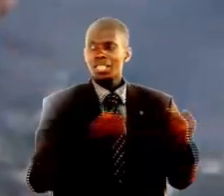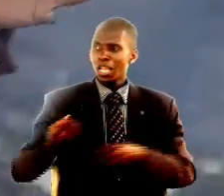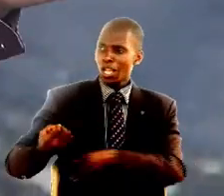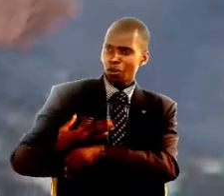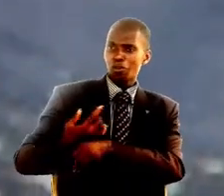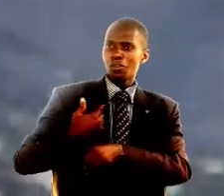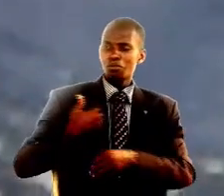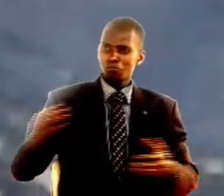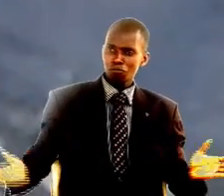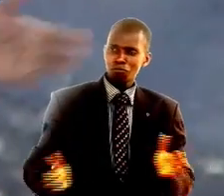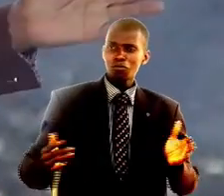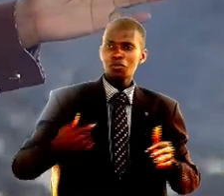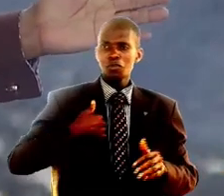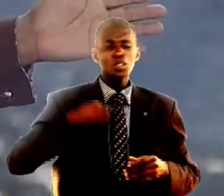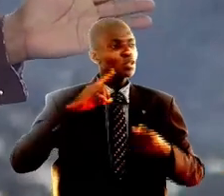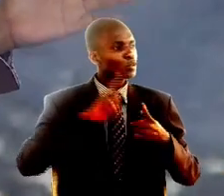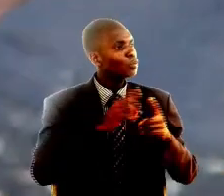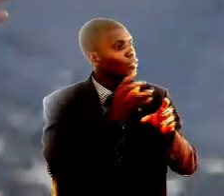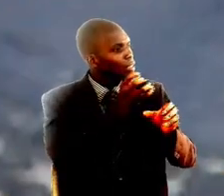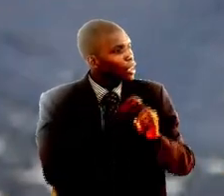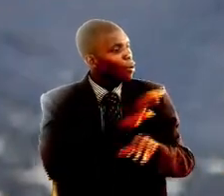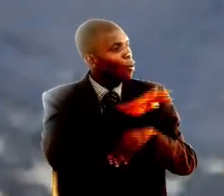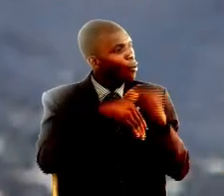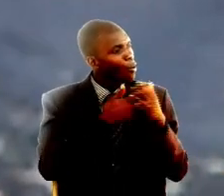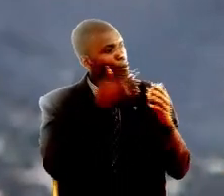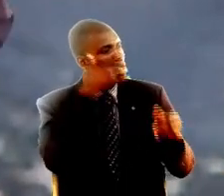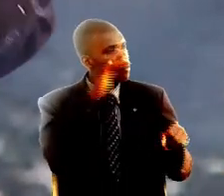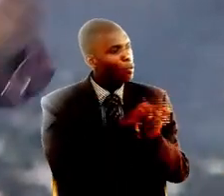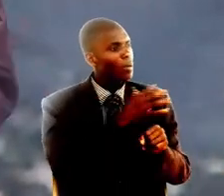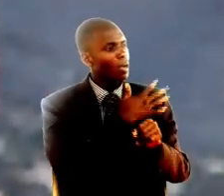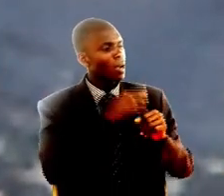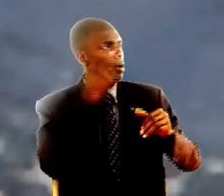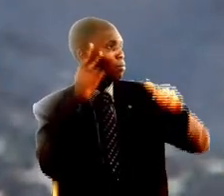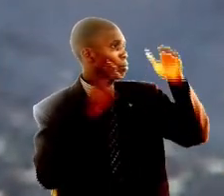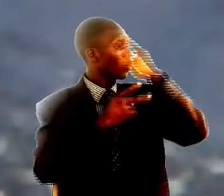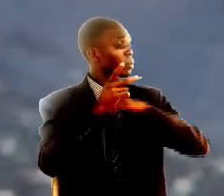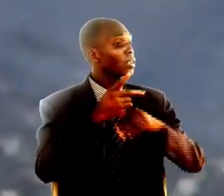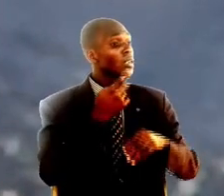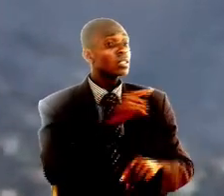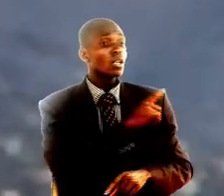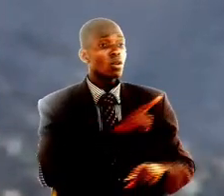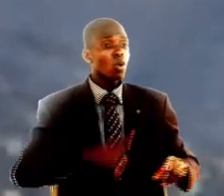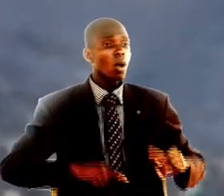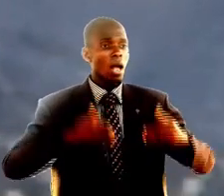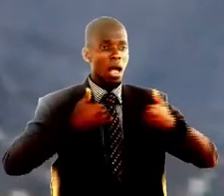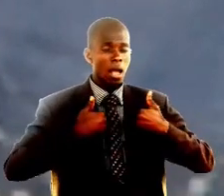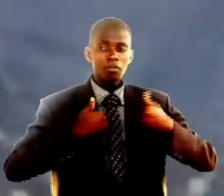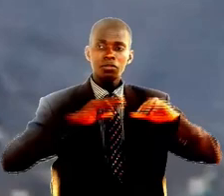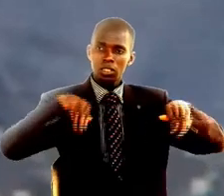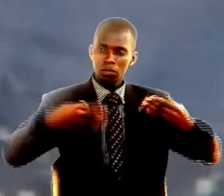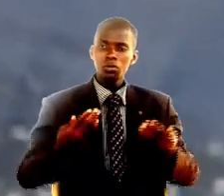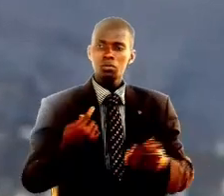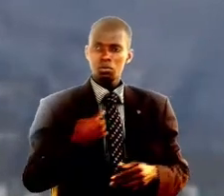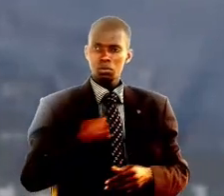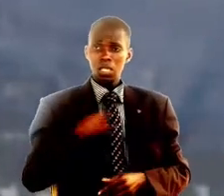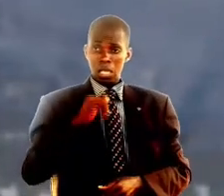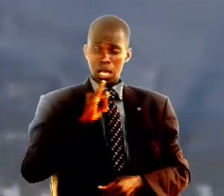to possess all the promises and all the prophecies the Lord had given me. I am